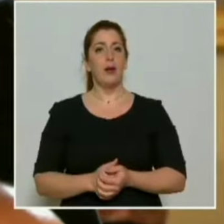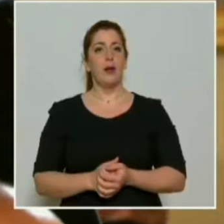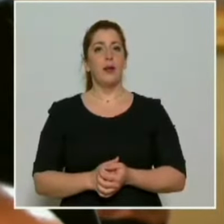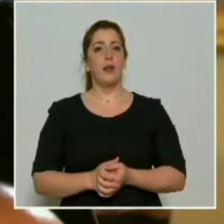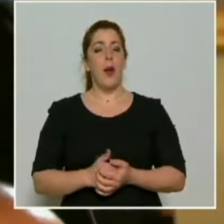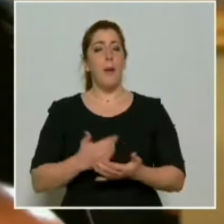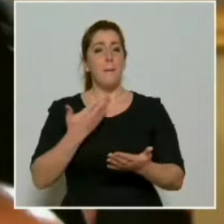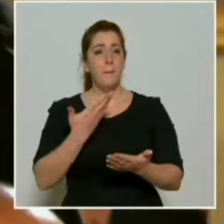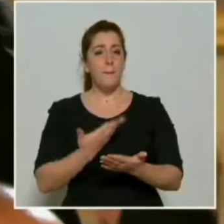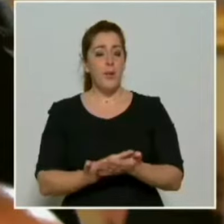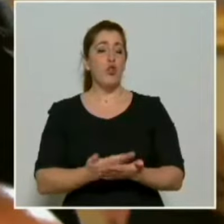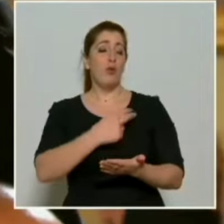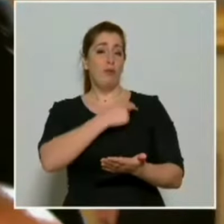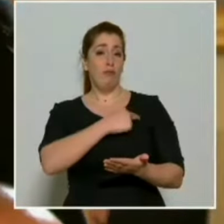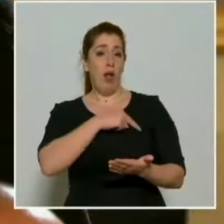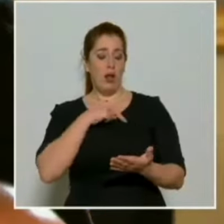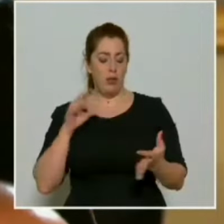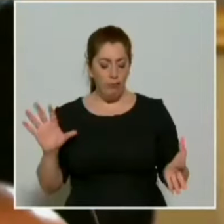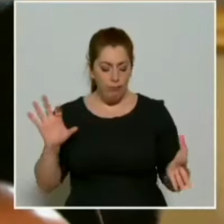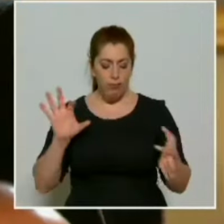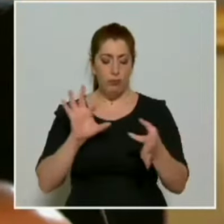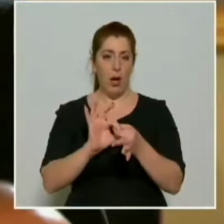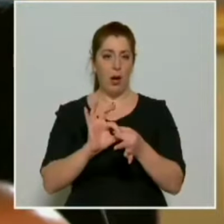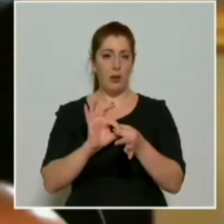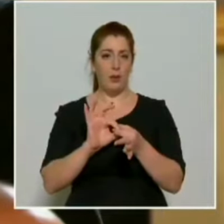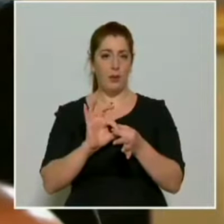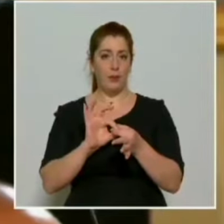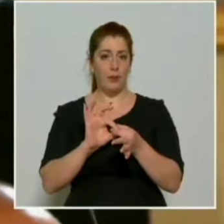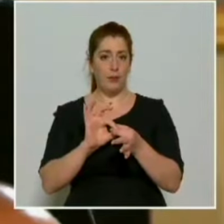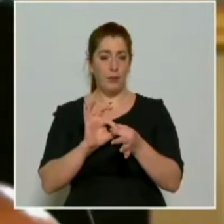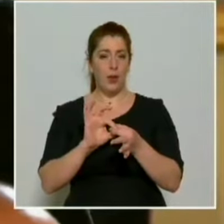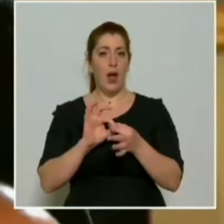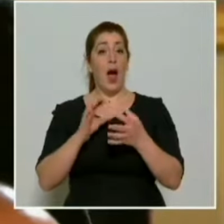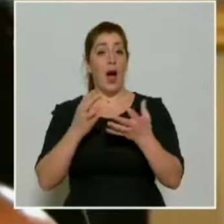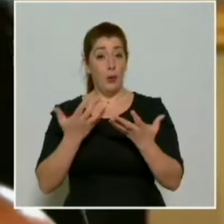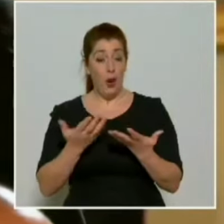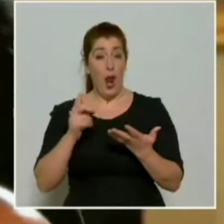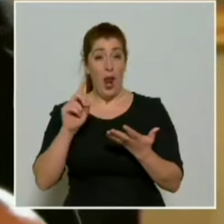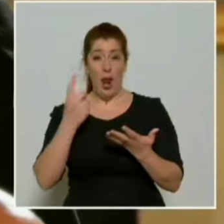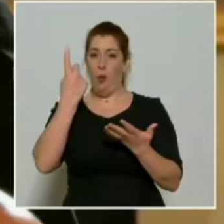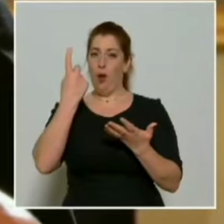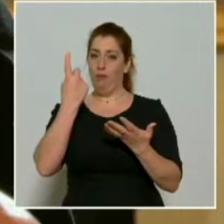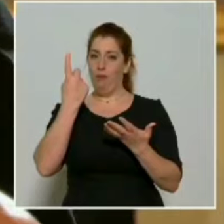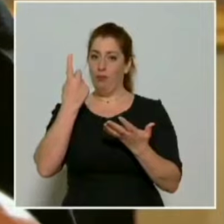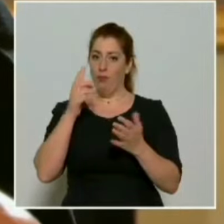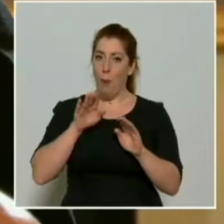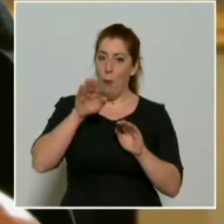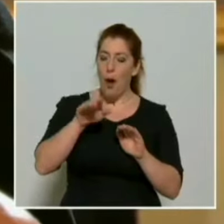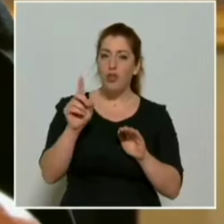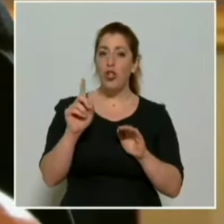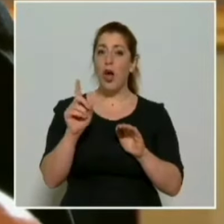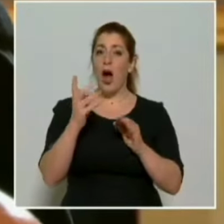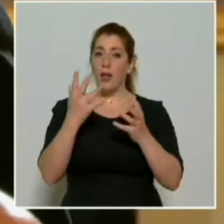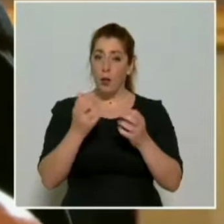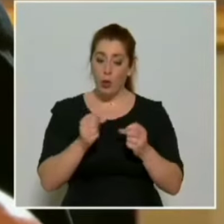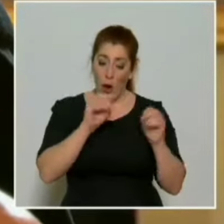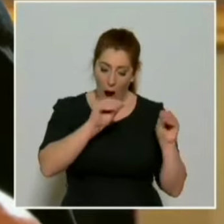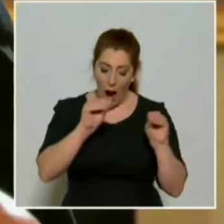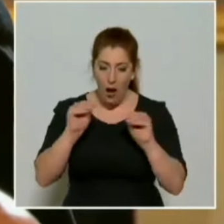il-nazzjon jingħaqad flimkien, huwa ferm importanti li nnalmu li t-tfal tagħna jfisser